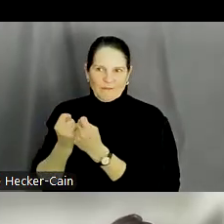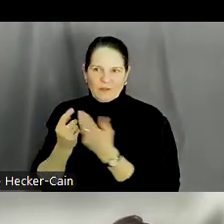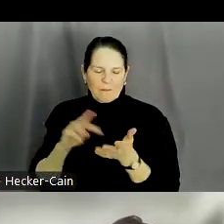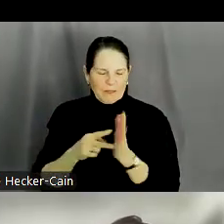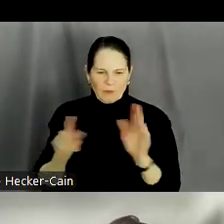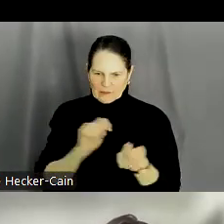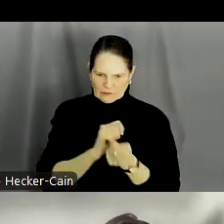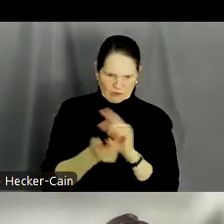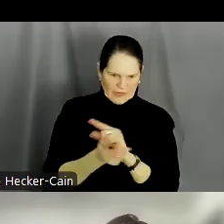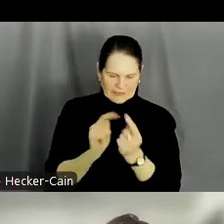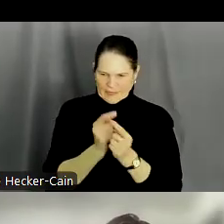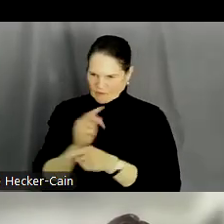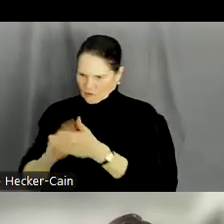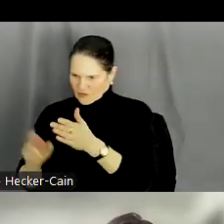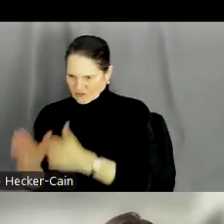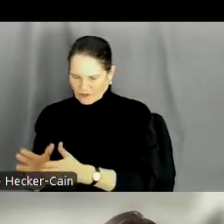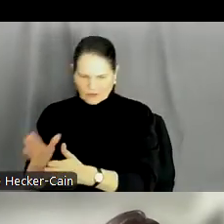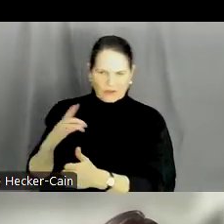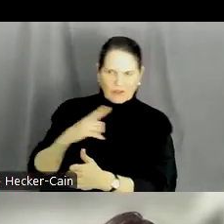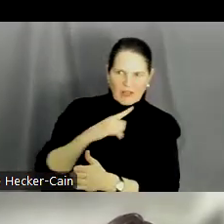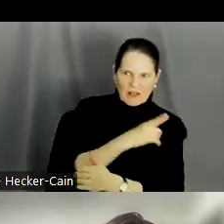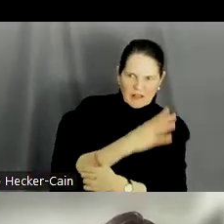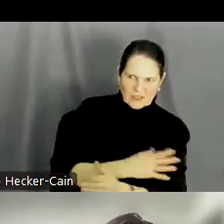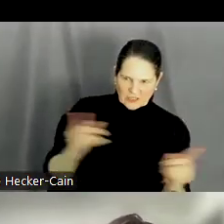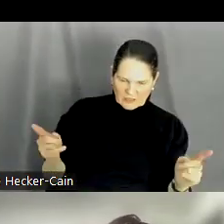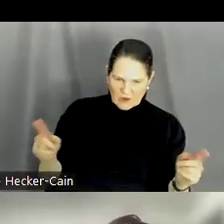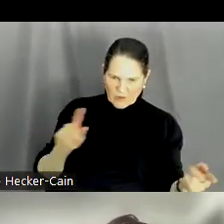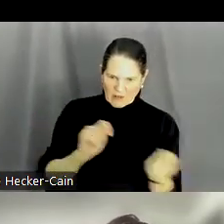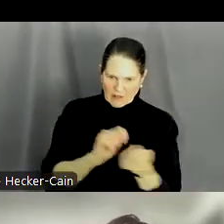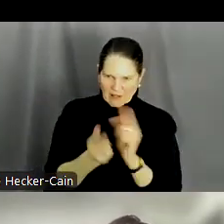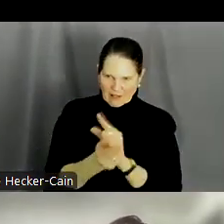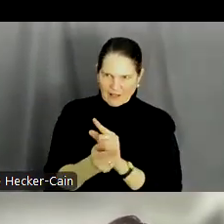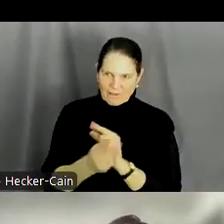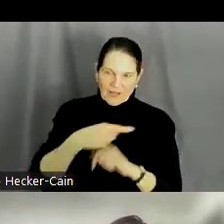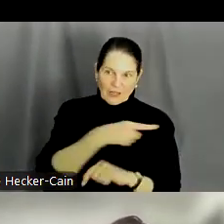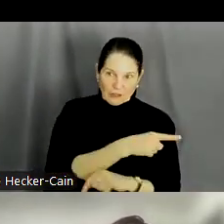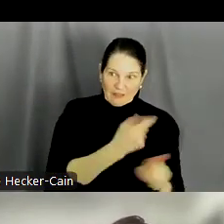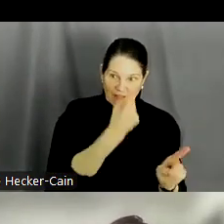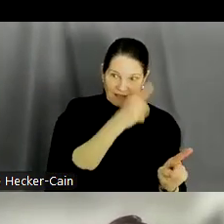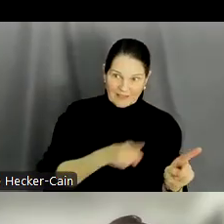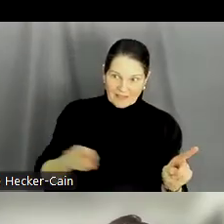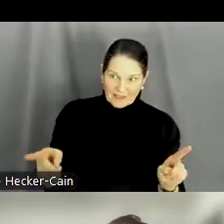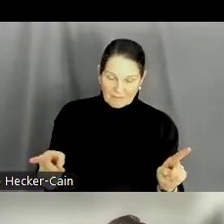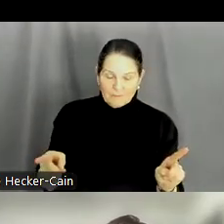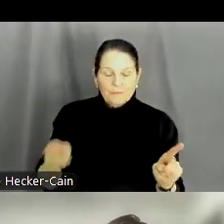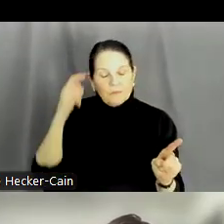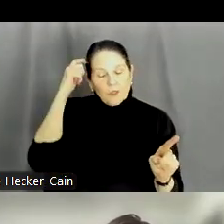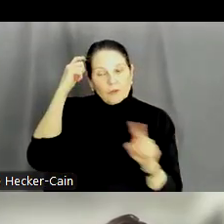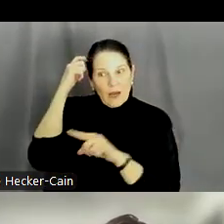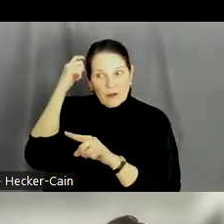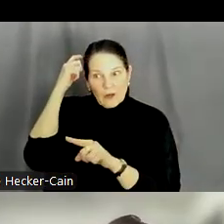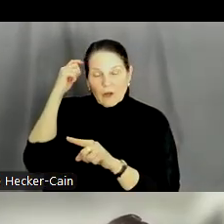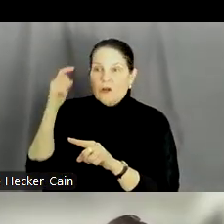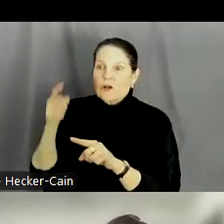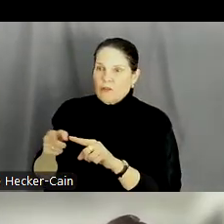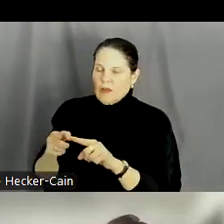who are doing that research, doing that data collection, so that we can ensure that accurate information that many people are working on in the field is translated